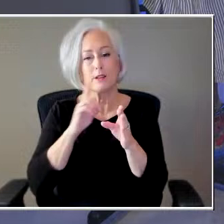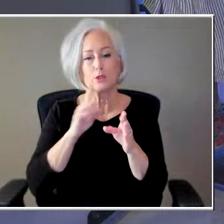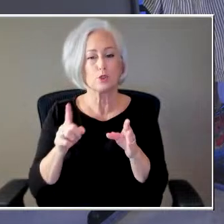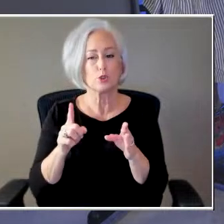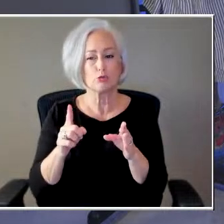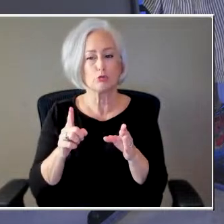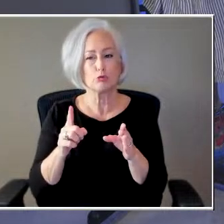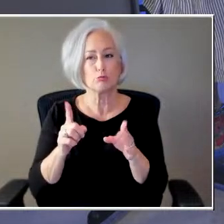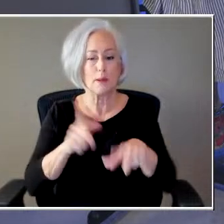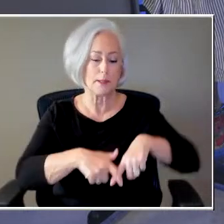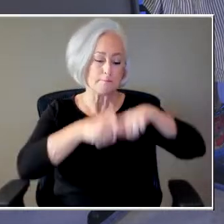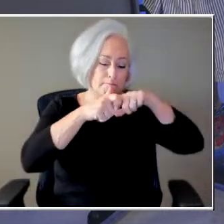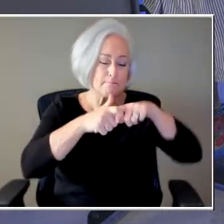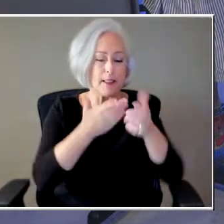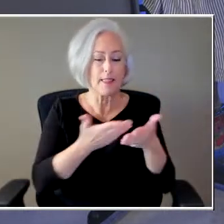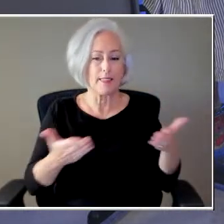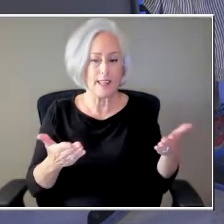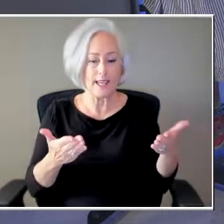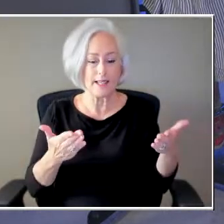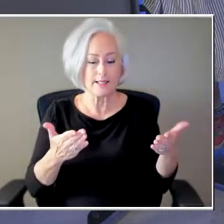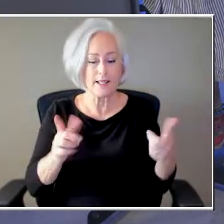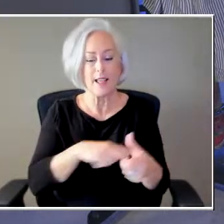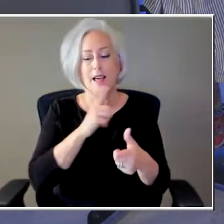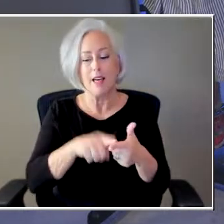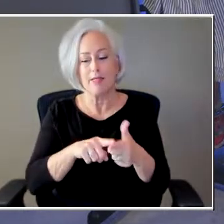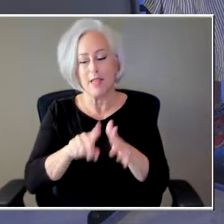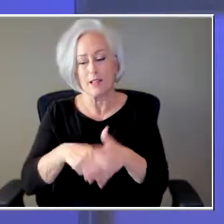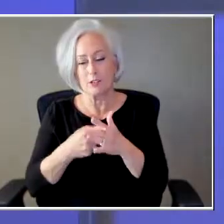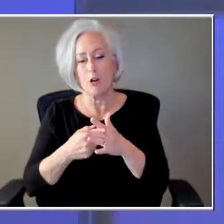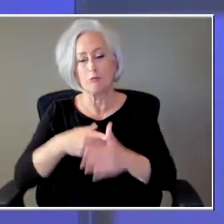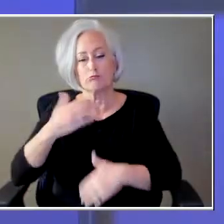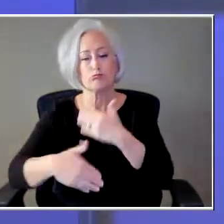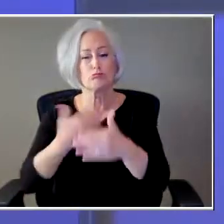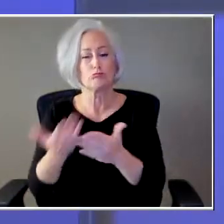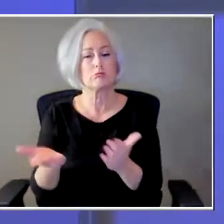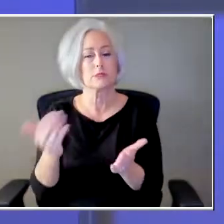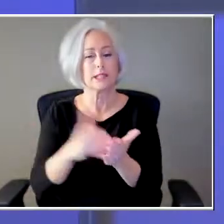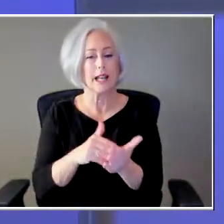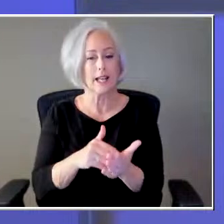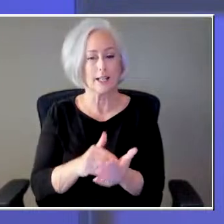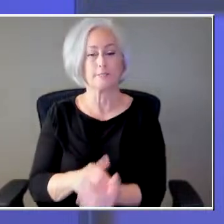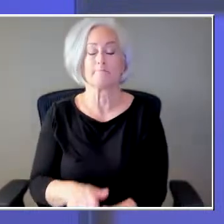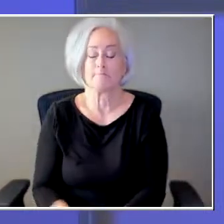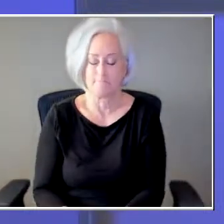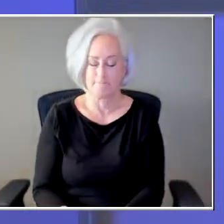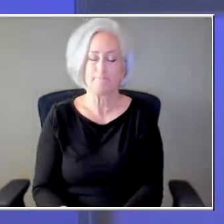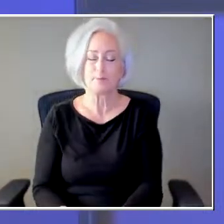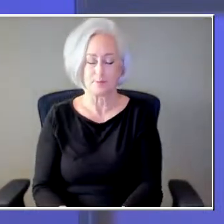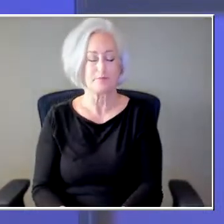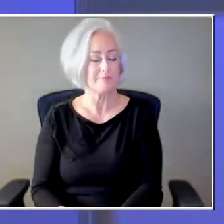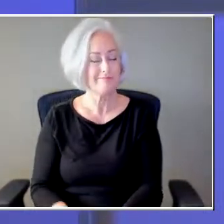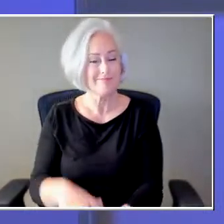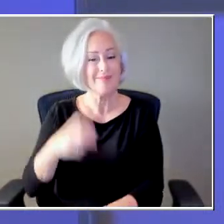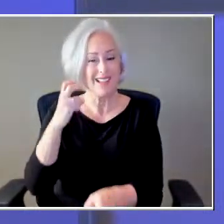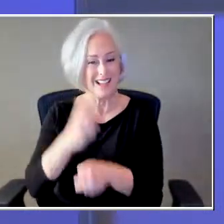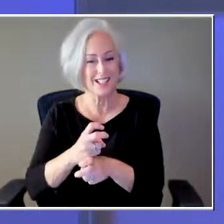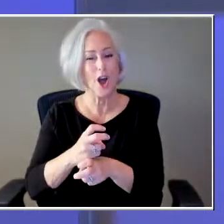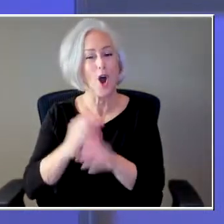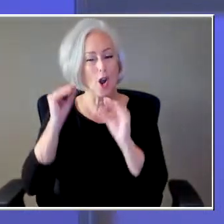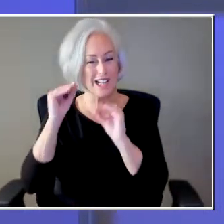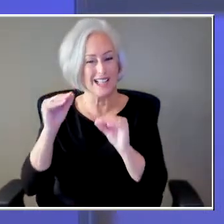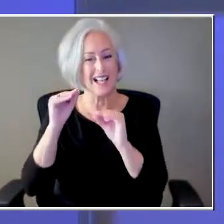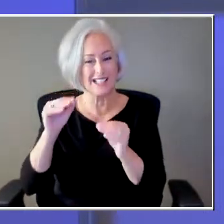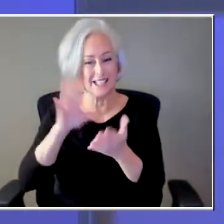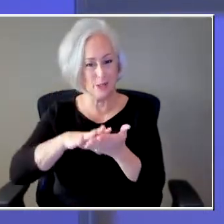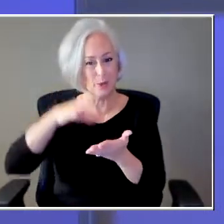to the side and then jump back on the road again? Absolutely, yes. It's a hard lesson to learn, and I'd say you don't